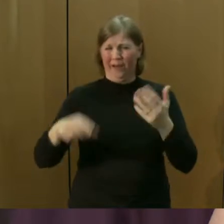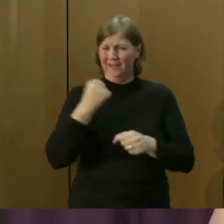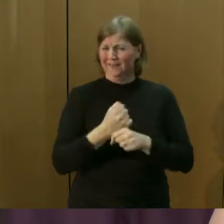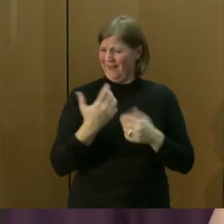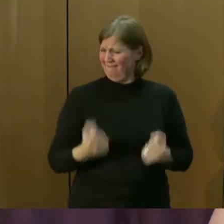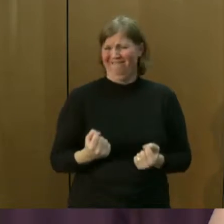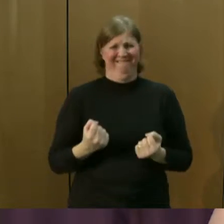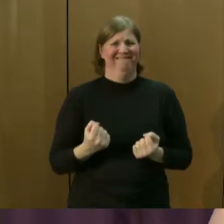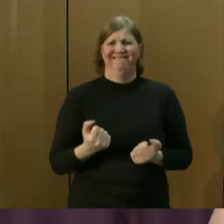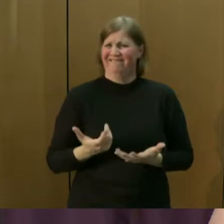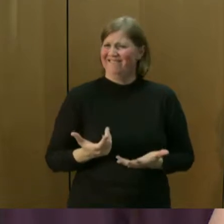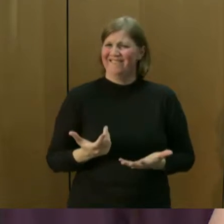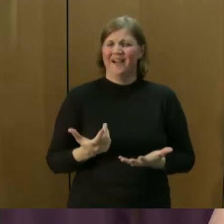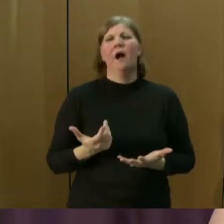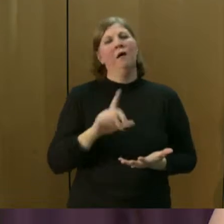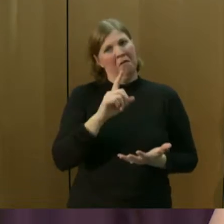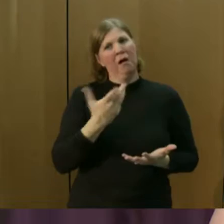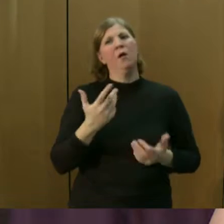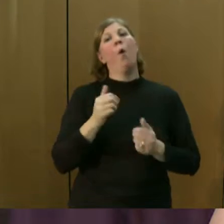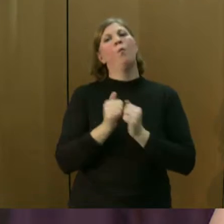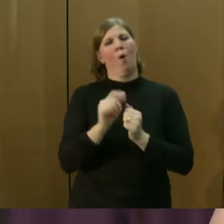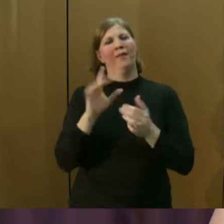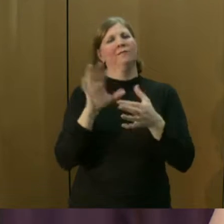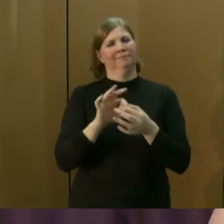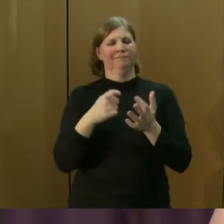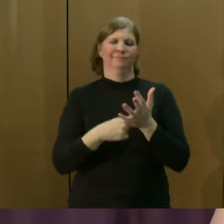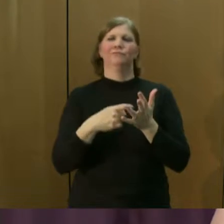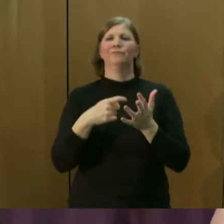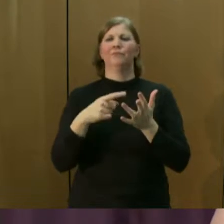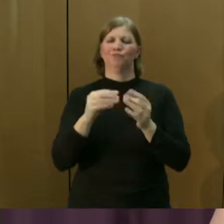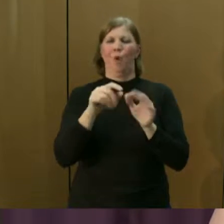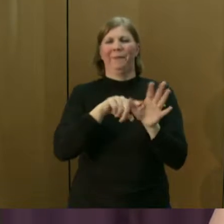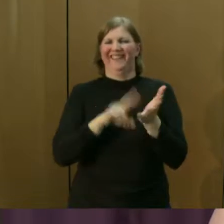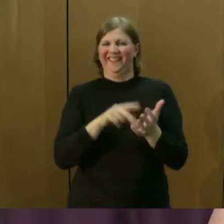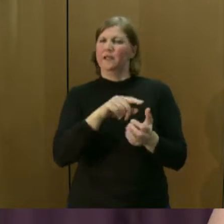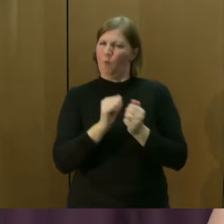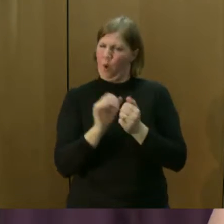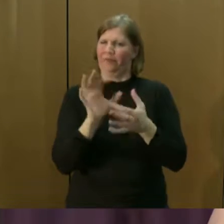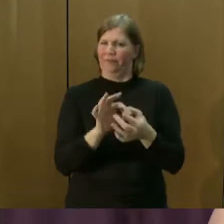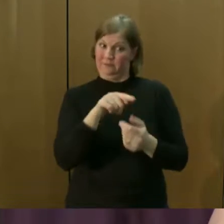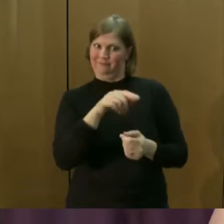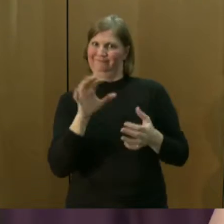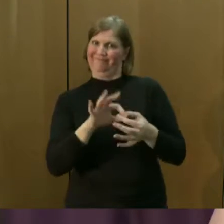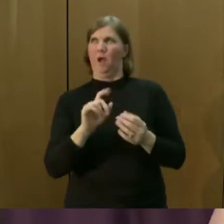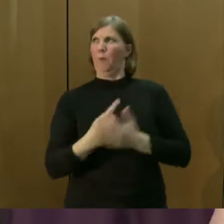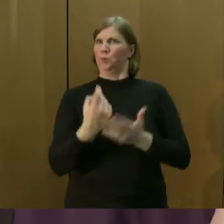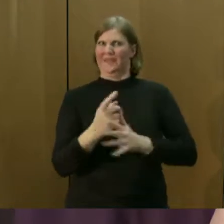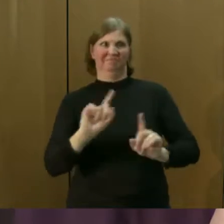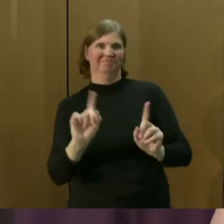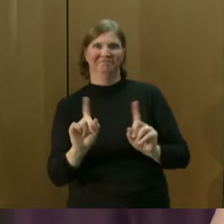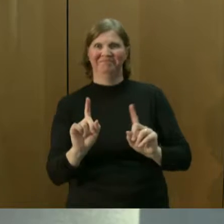Robin, particularly about Fringe Central and the arts industry opportunities that are going on, would be something we'd urge you to do before you get